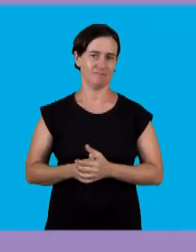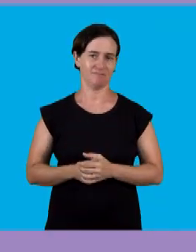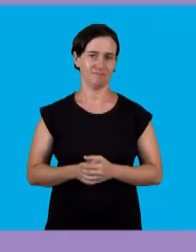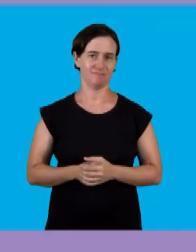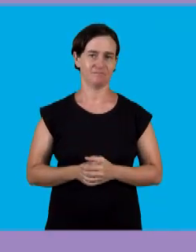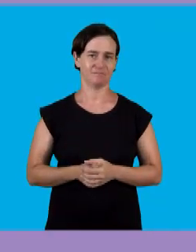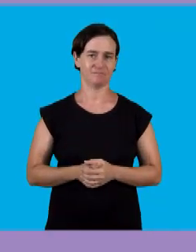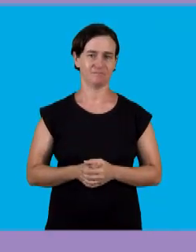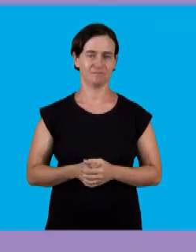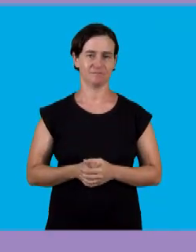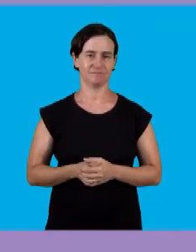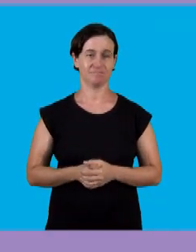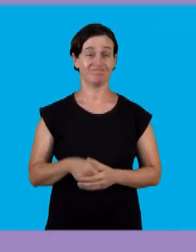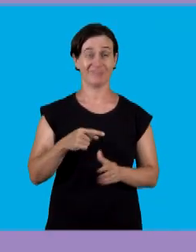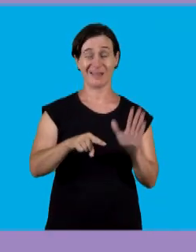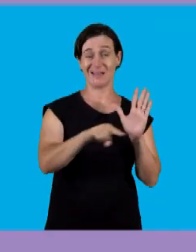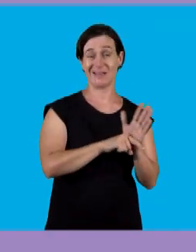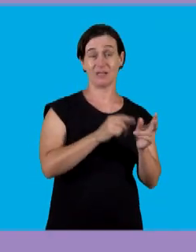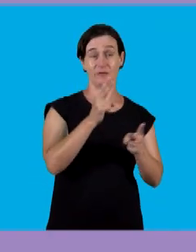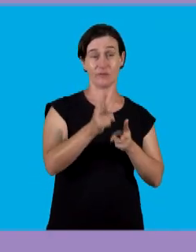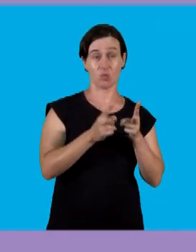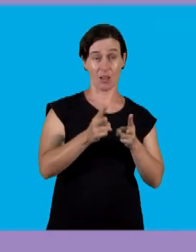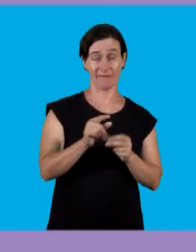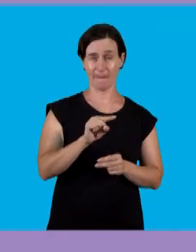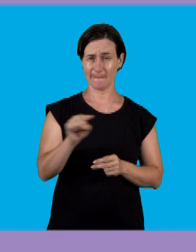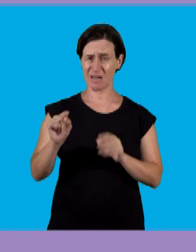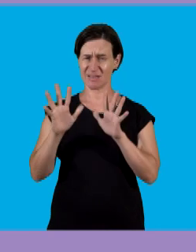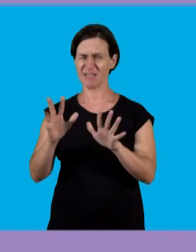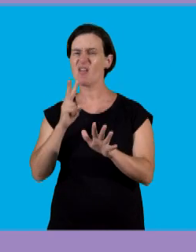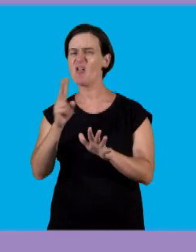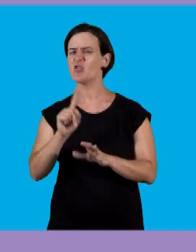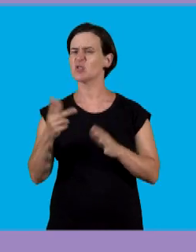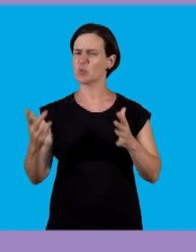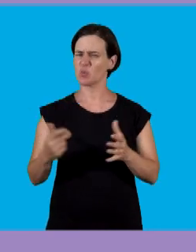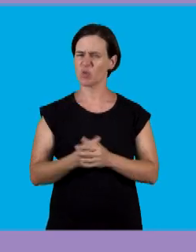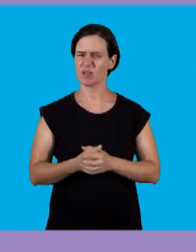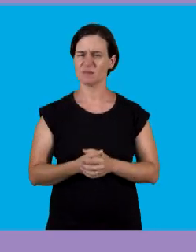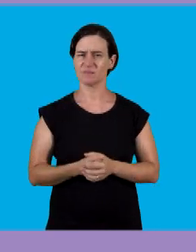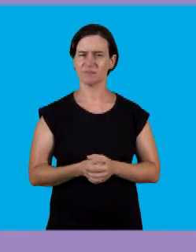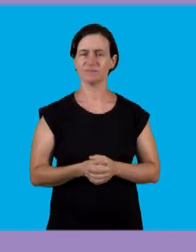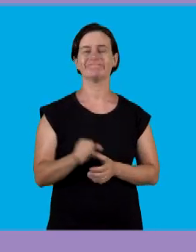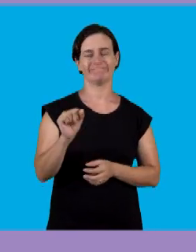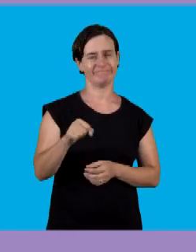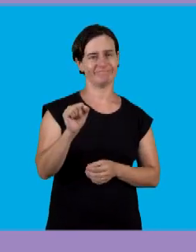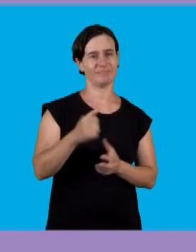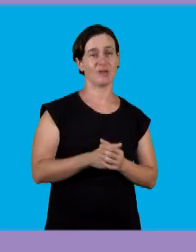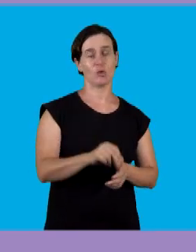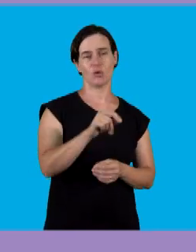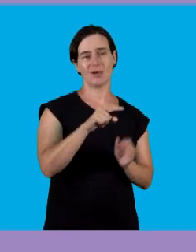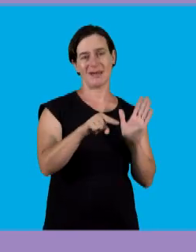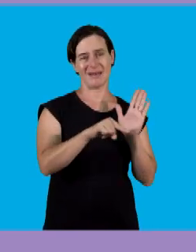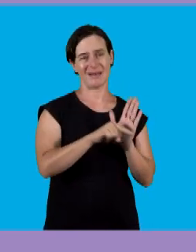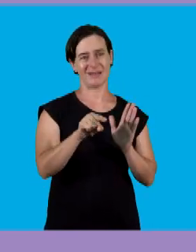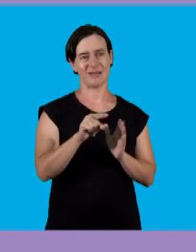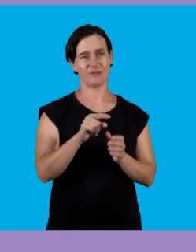Now, -12 minus 10, do you know what the answer is going to be there? Yes, it is a